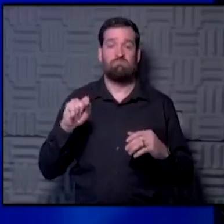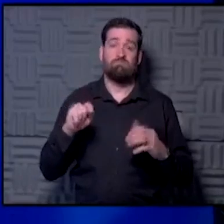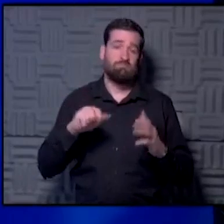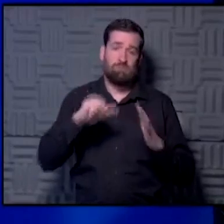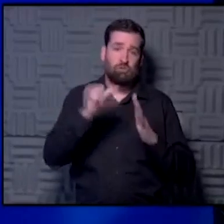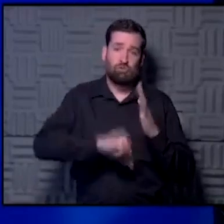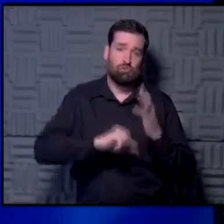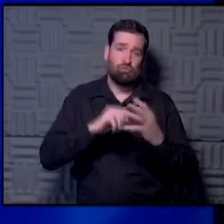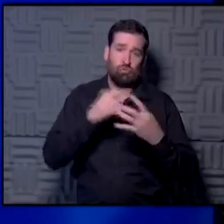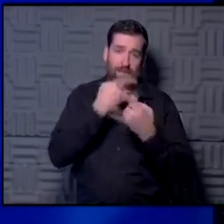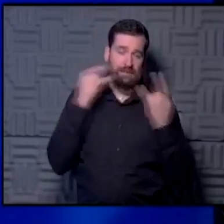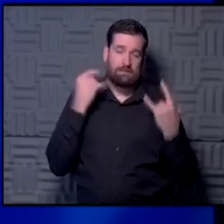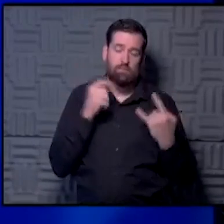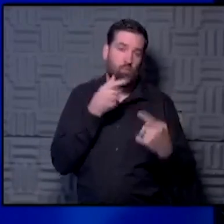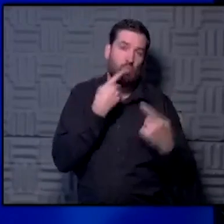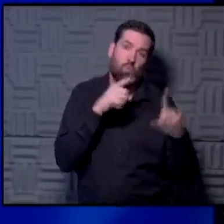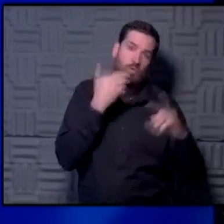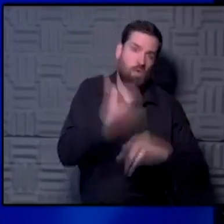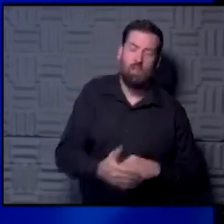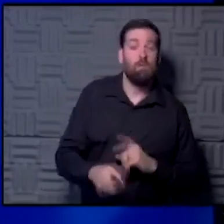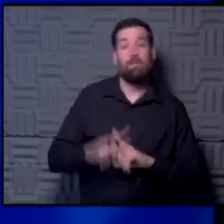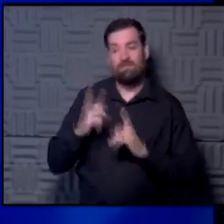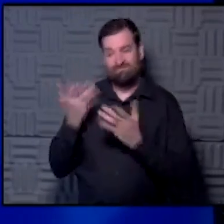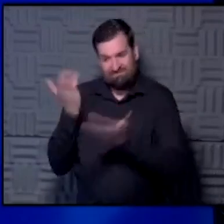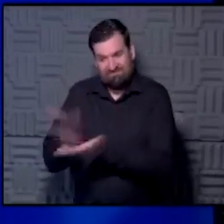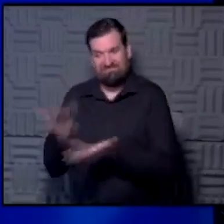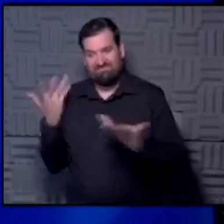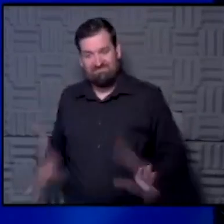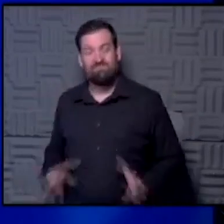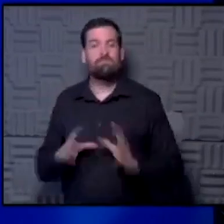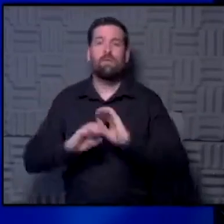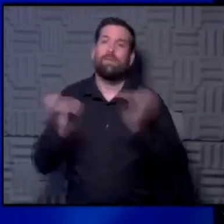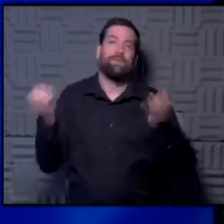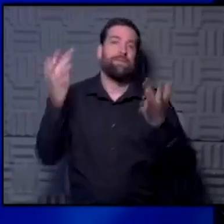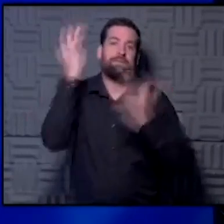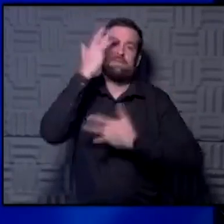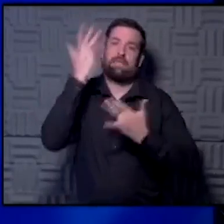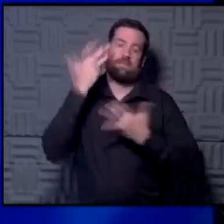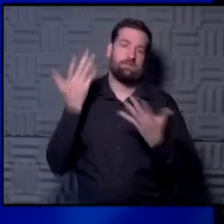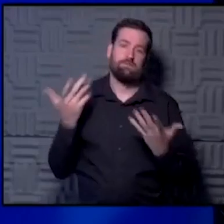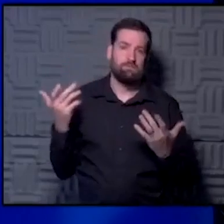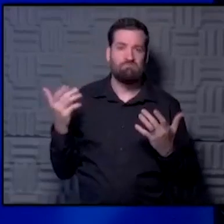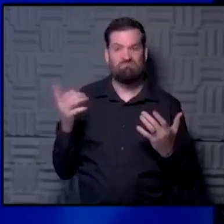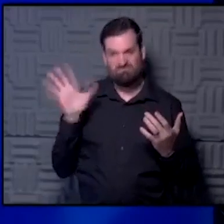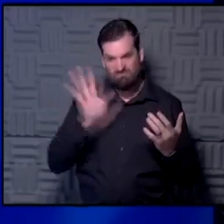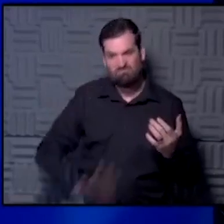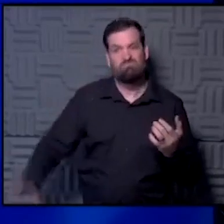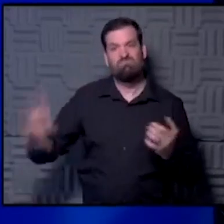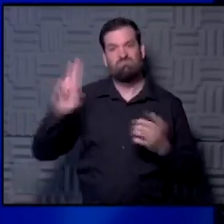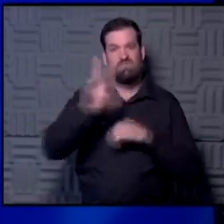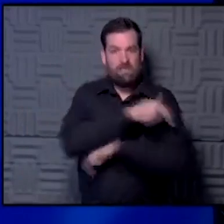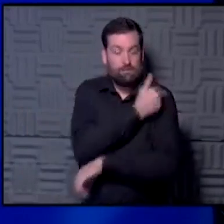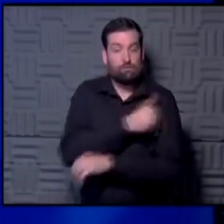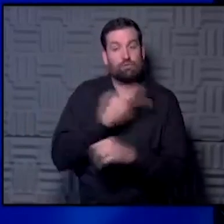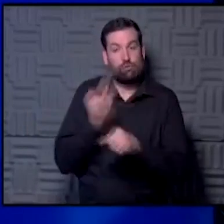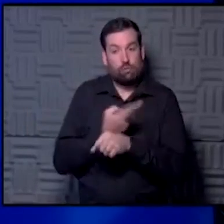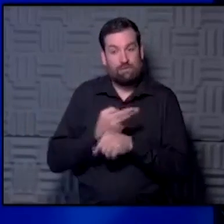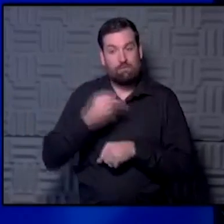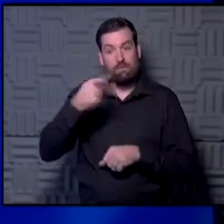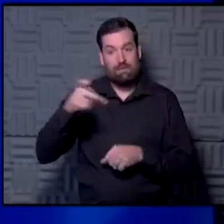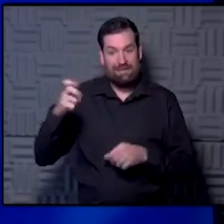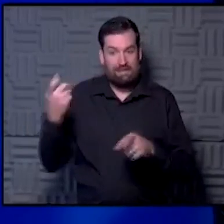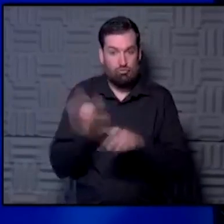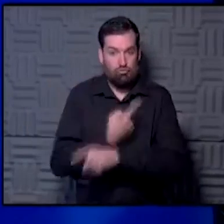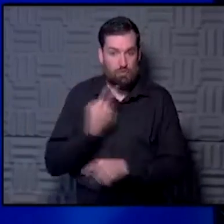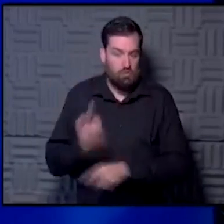well. But they are working, and the proof is that we're not seeing a ton of people getting sick once everybody across the country in hospitals introduced PPE. That was right.